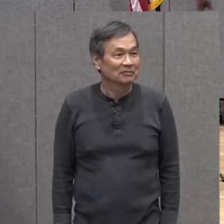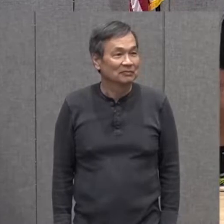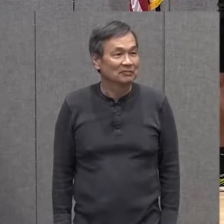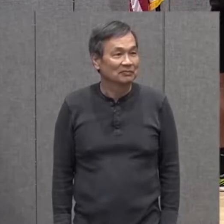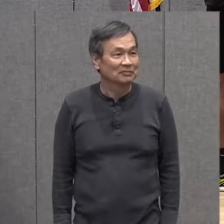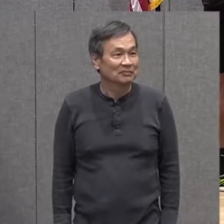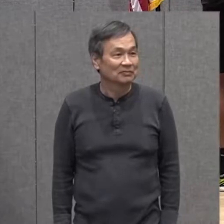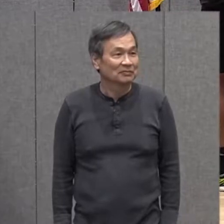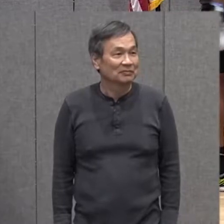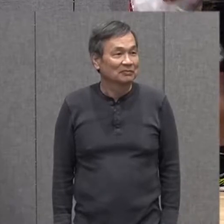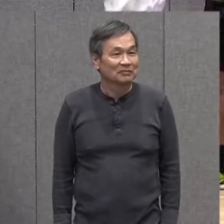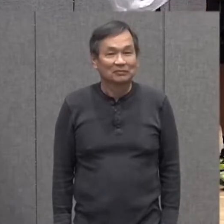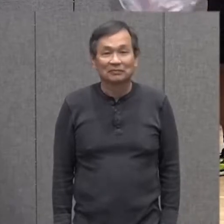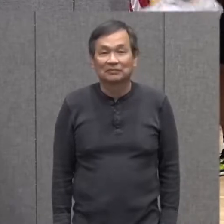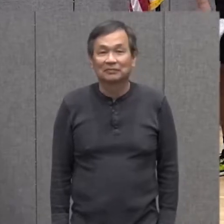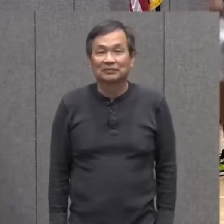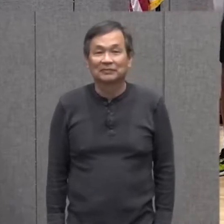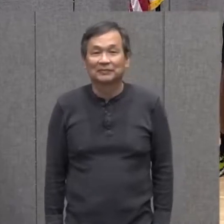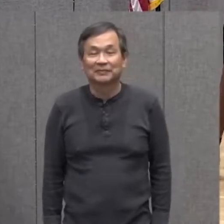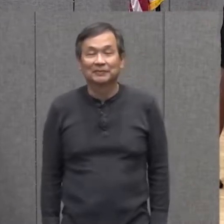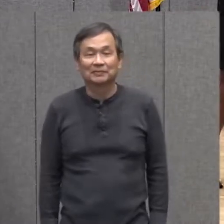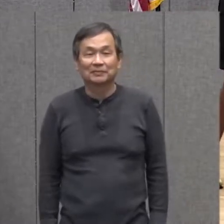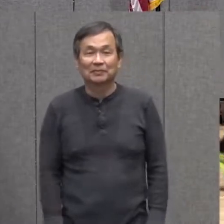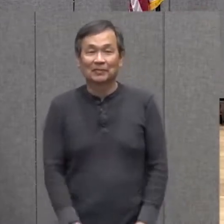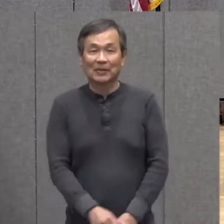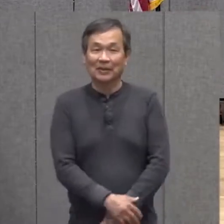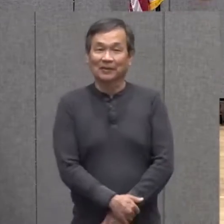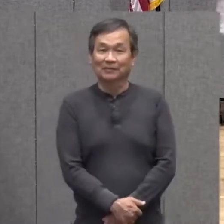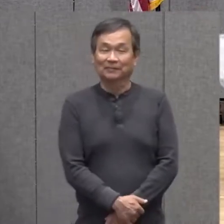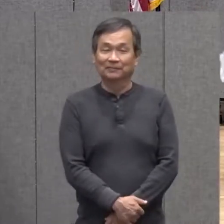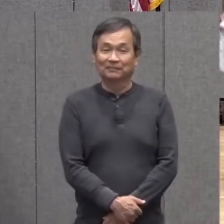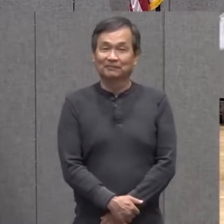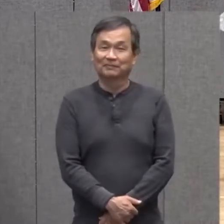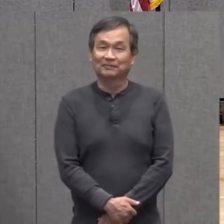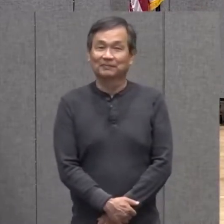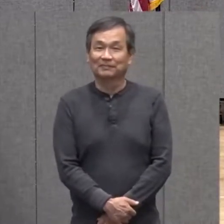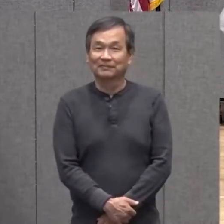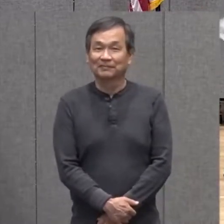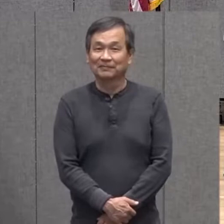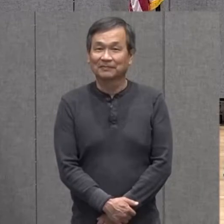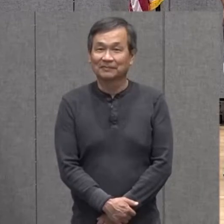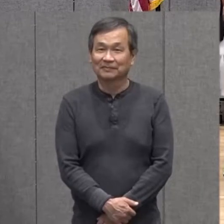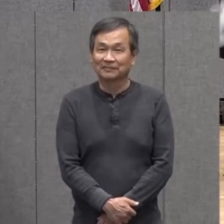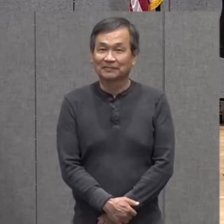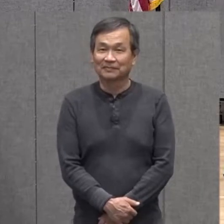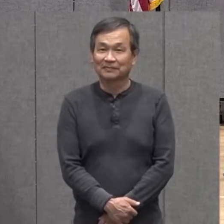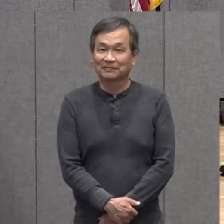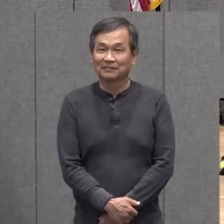truco. Imagínense que están en el circo.